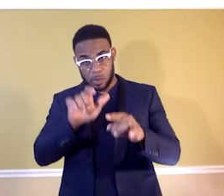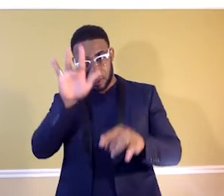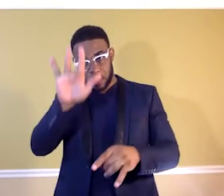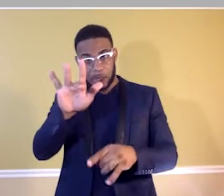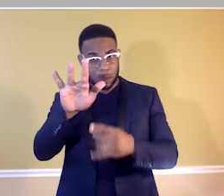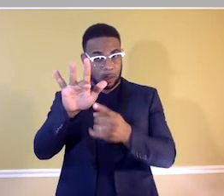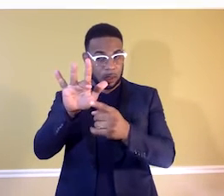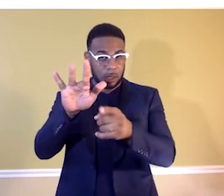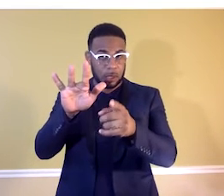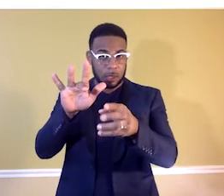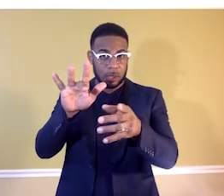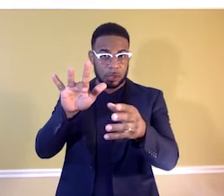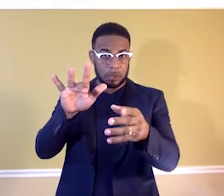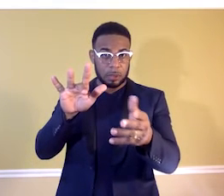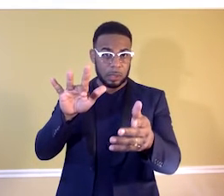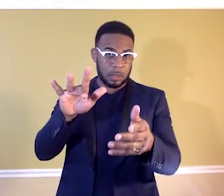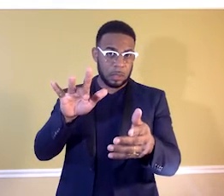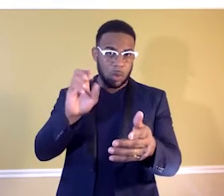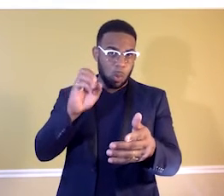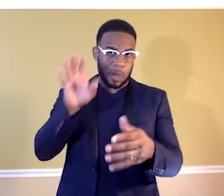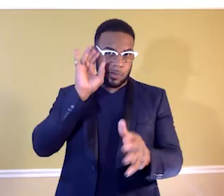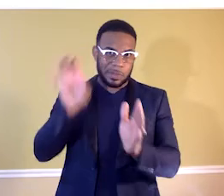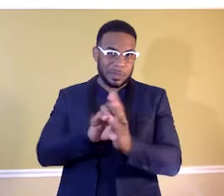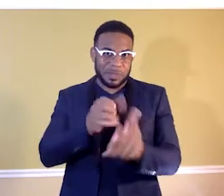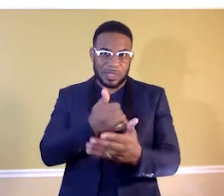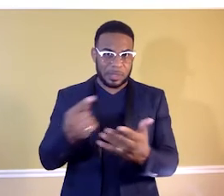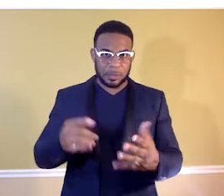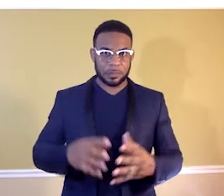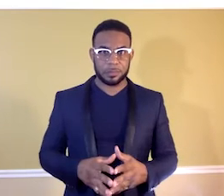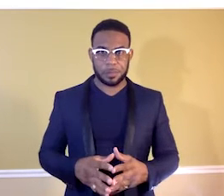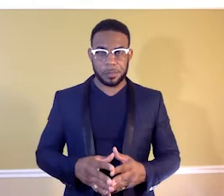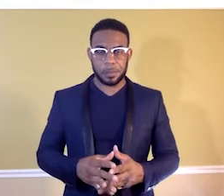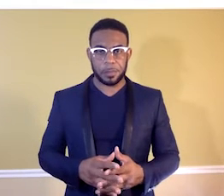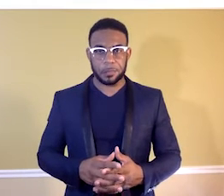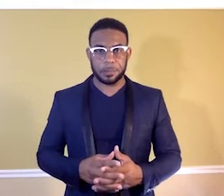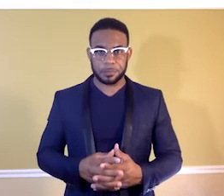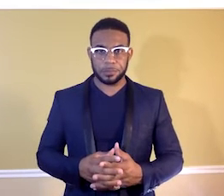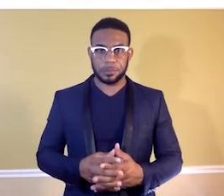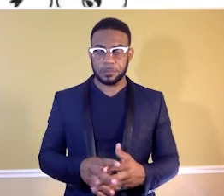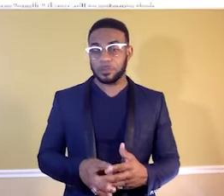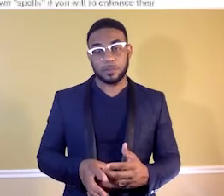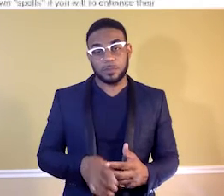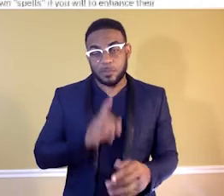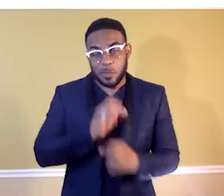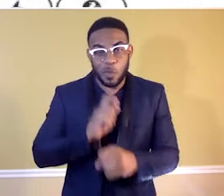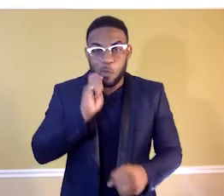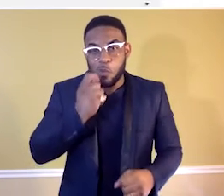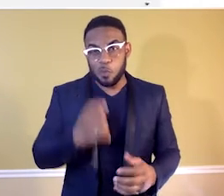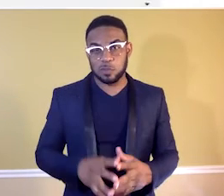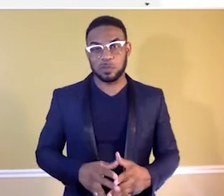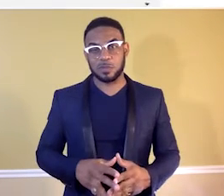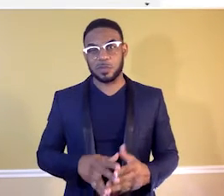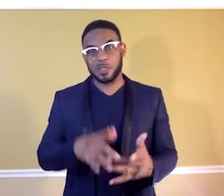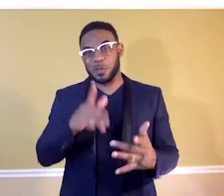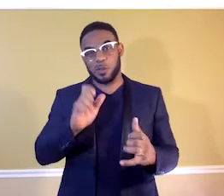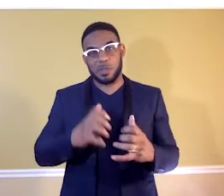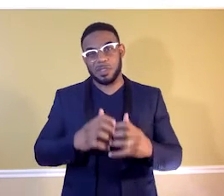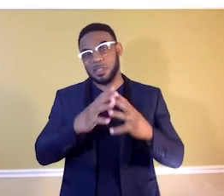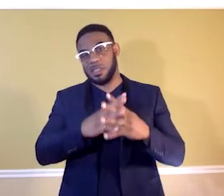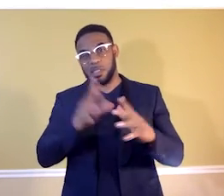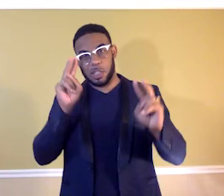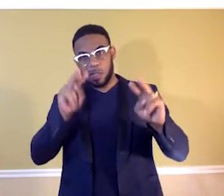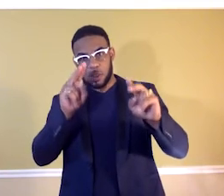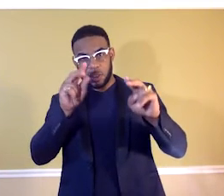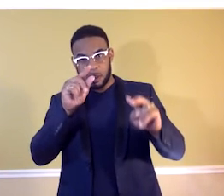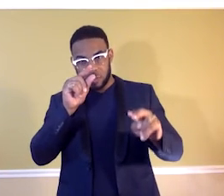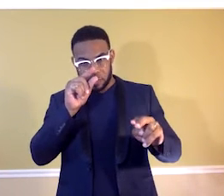on one of the images, and it's pretty cool. You can embed regular images, but